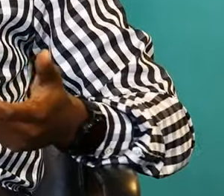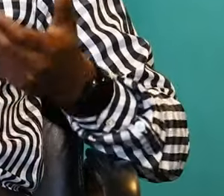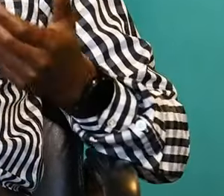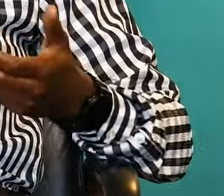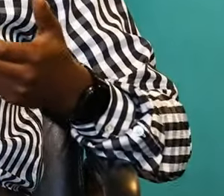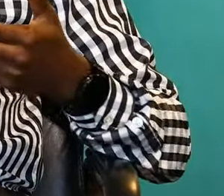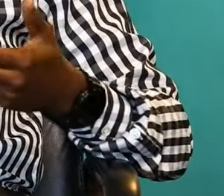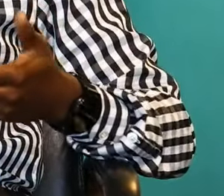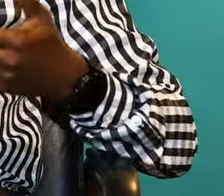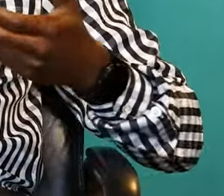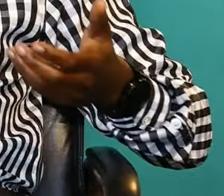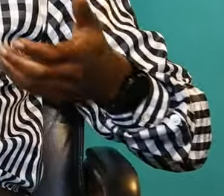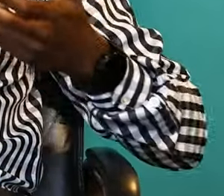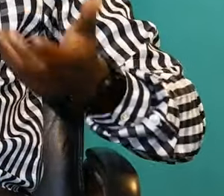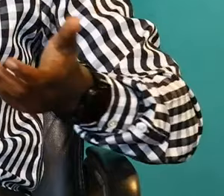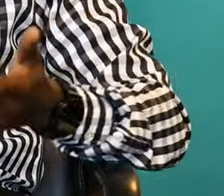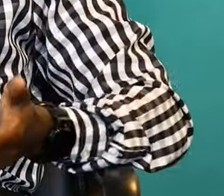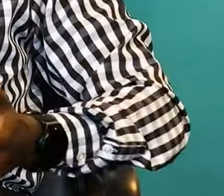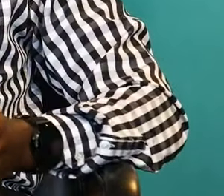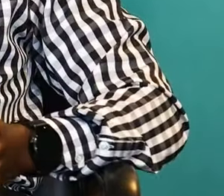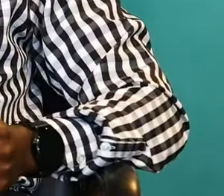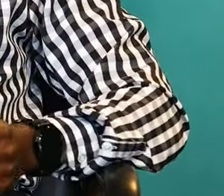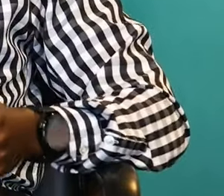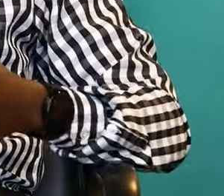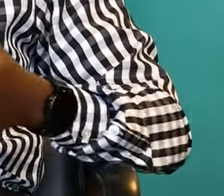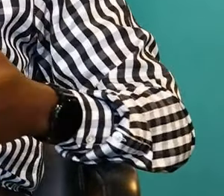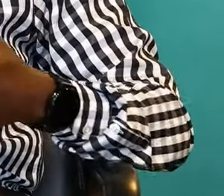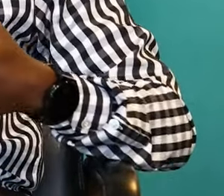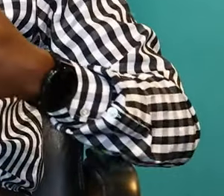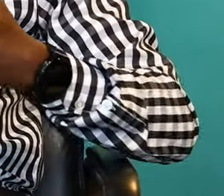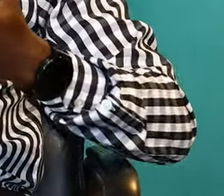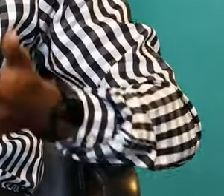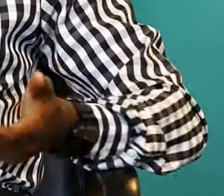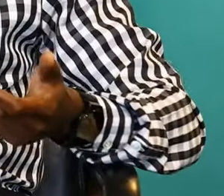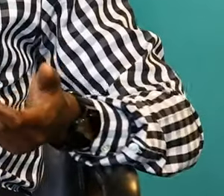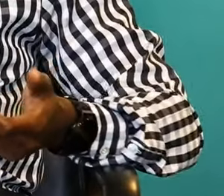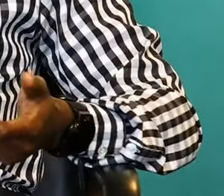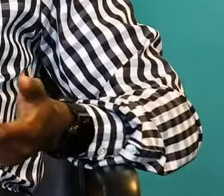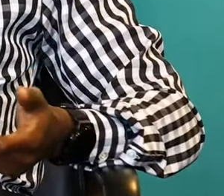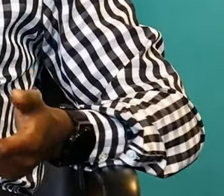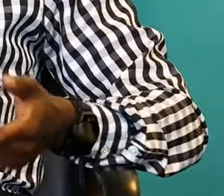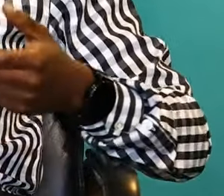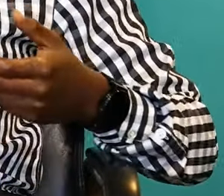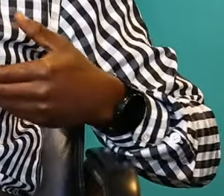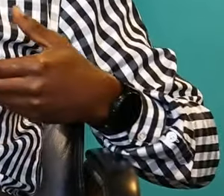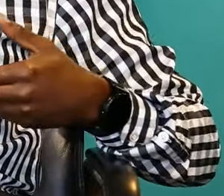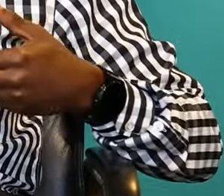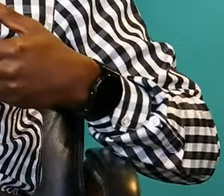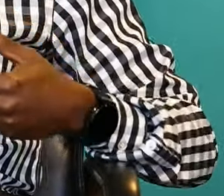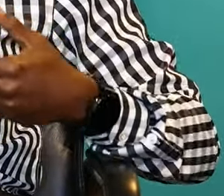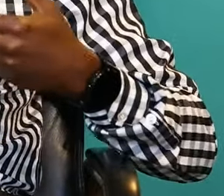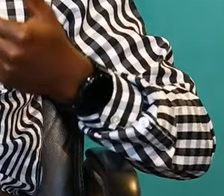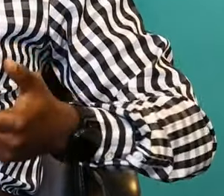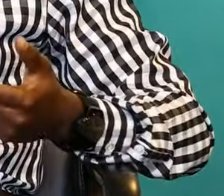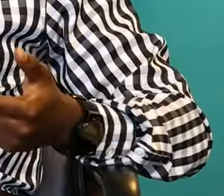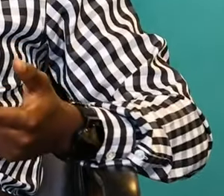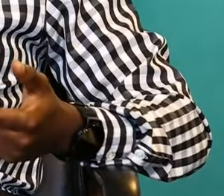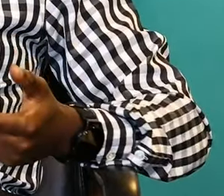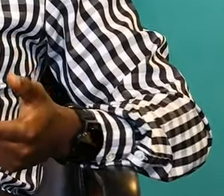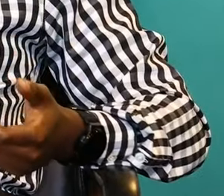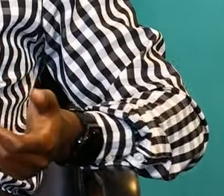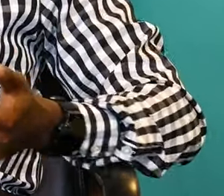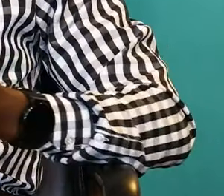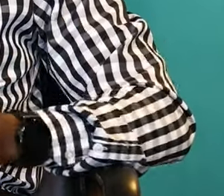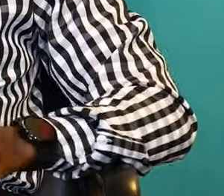do in our lives. And that comes close to what it means to remember our Creator. Because if you're thinking about God